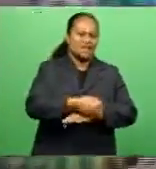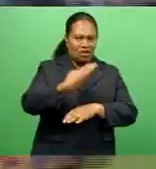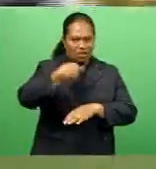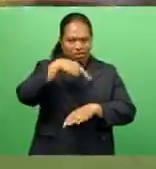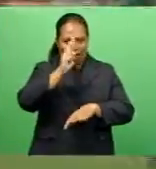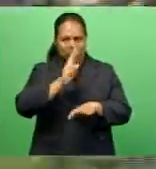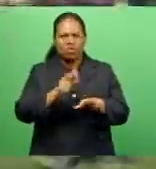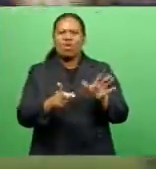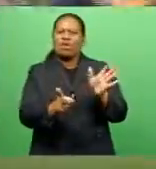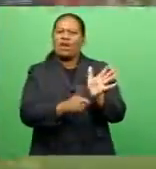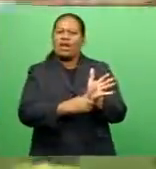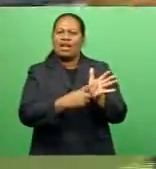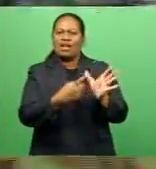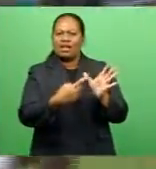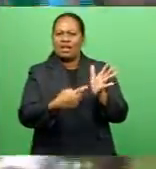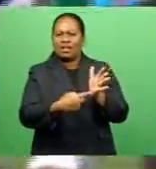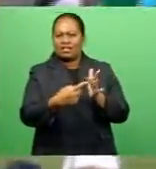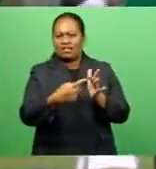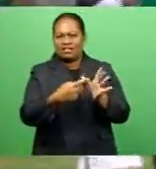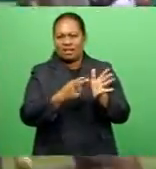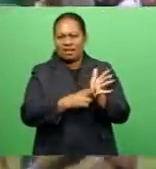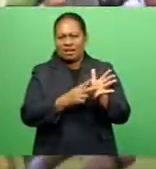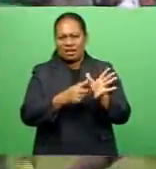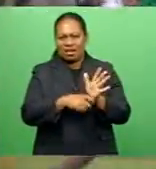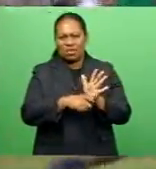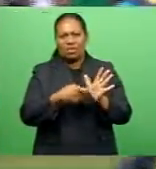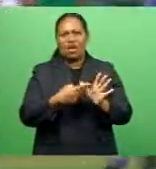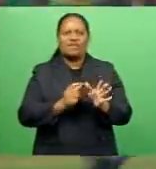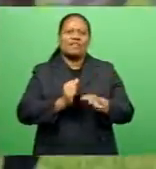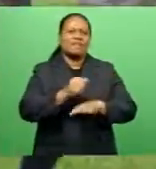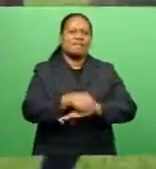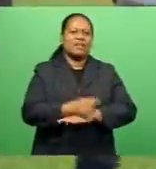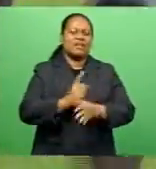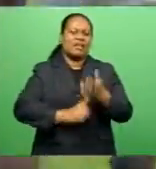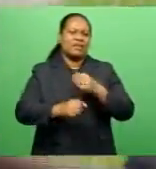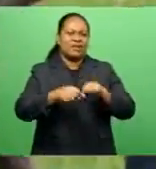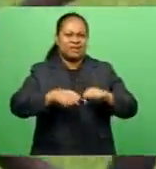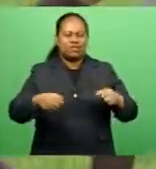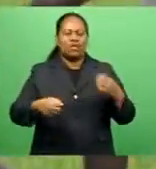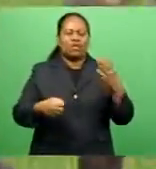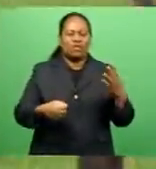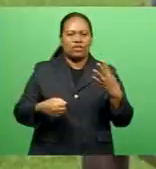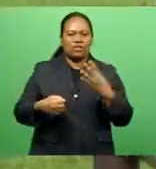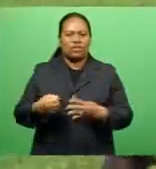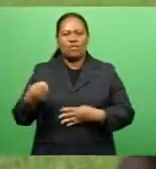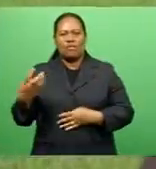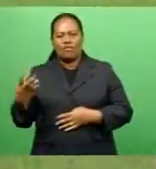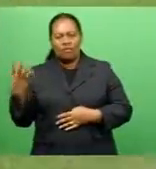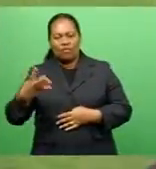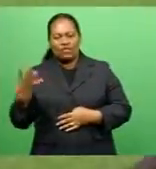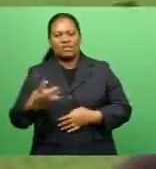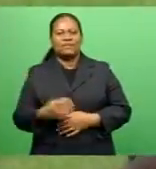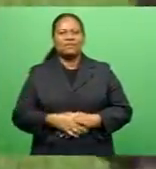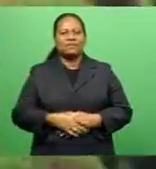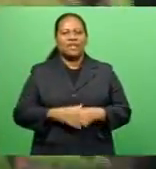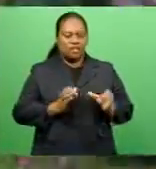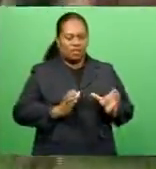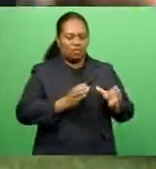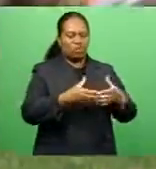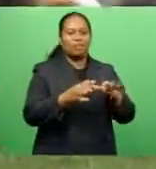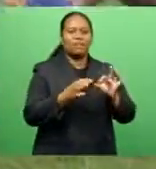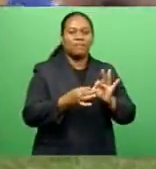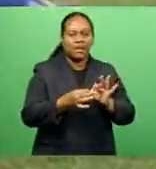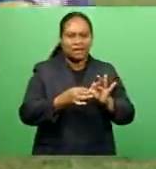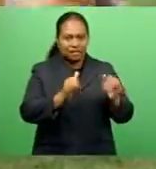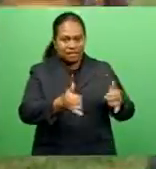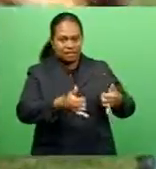College outfit from Serua 44-14 in their Pool A clash. In the Pool B Tanoa Challenge